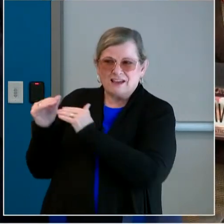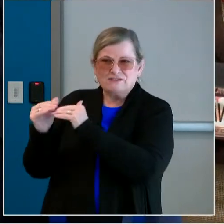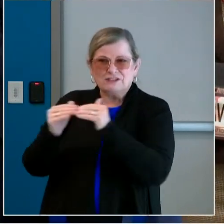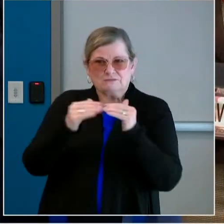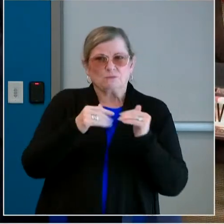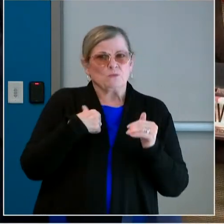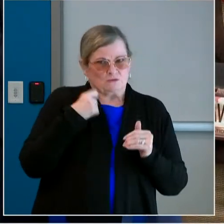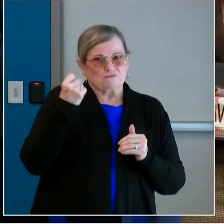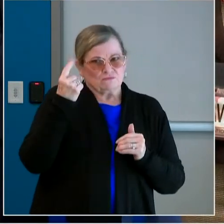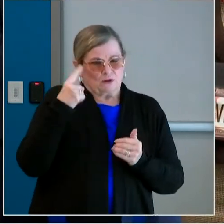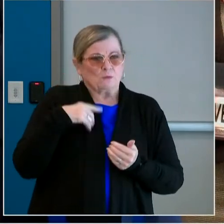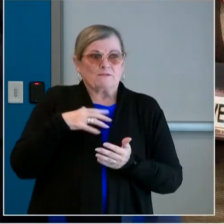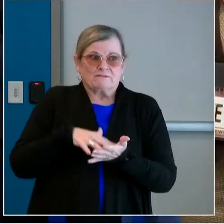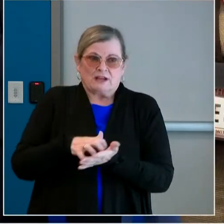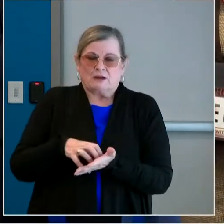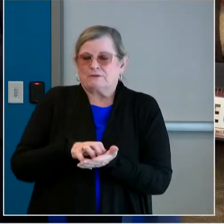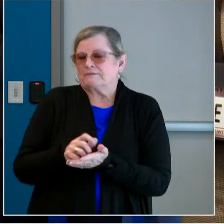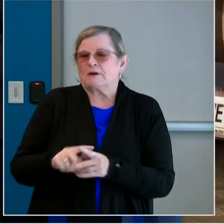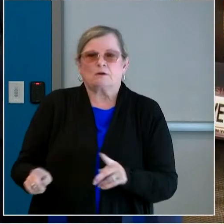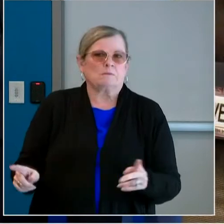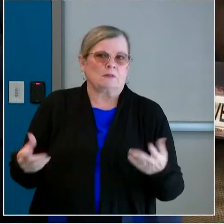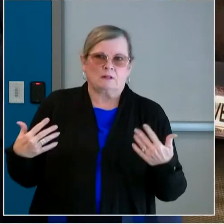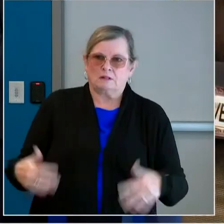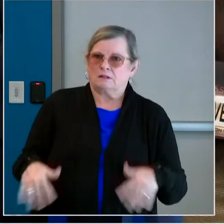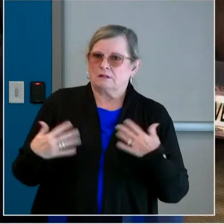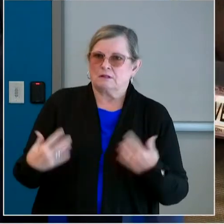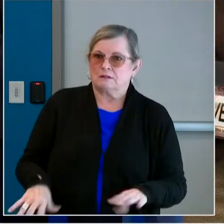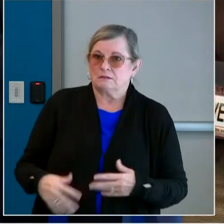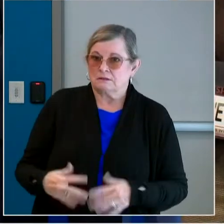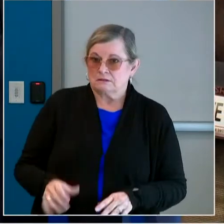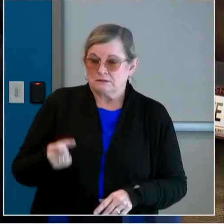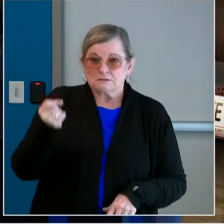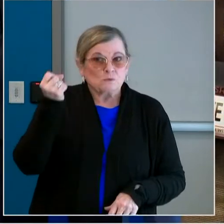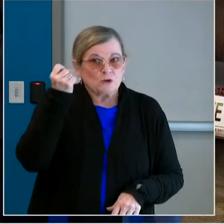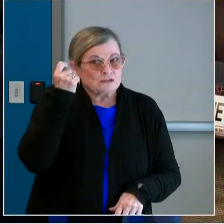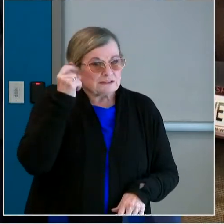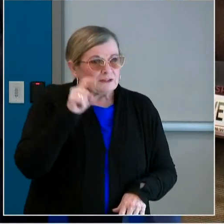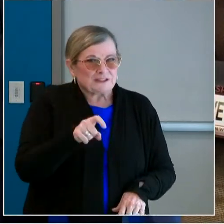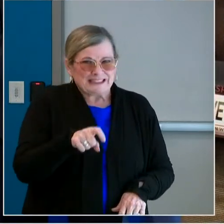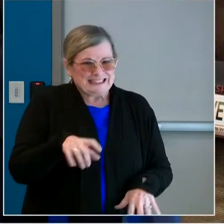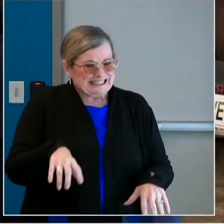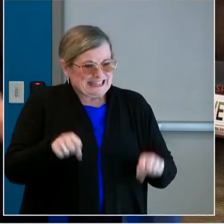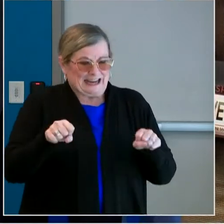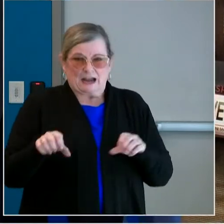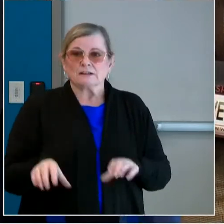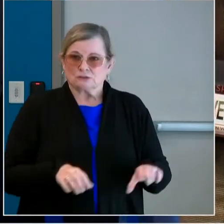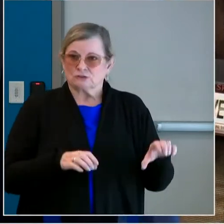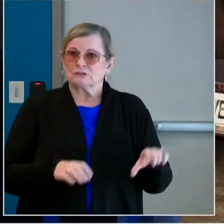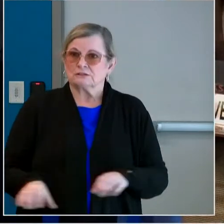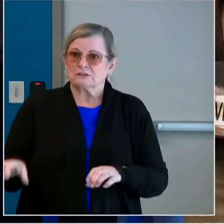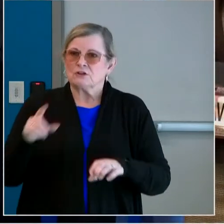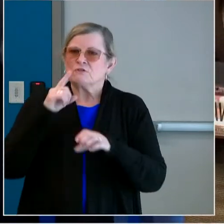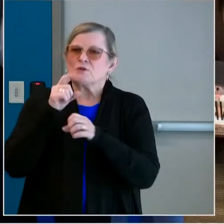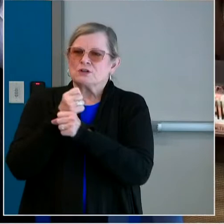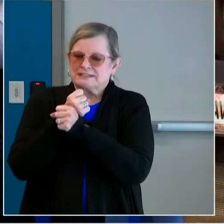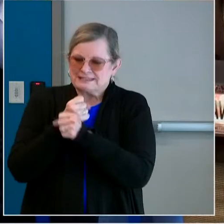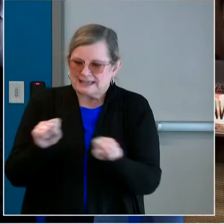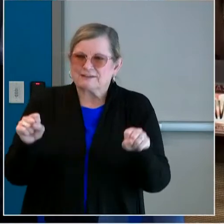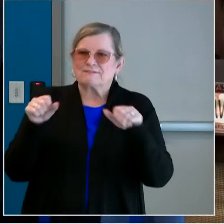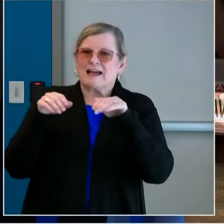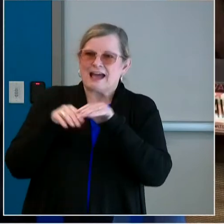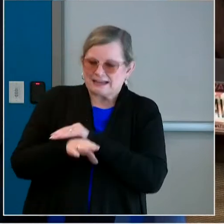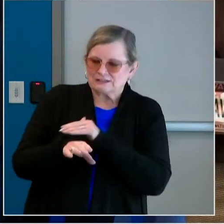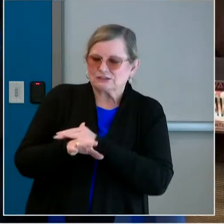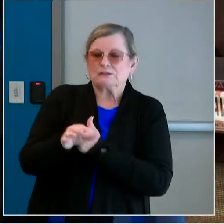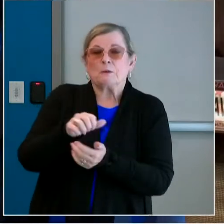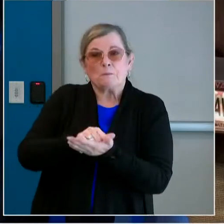as Delegate Norton said, but we need to take action and ensure safe access to abortion